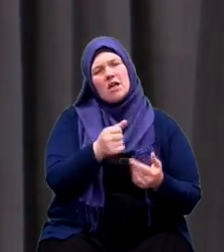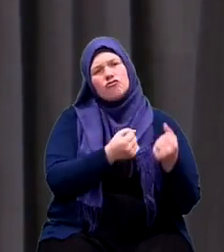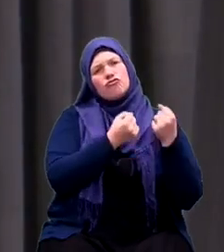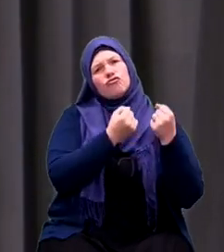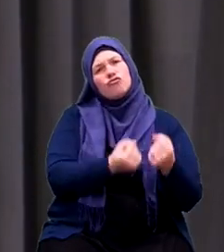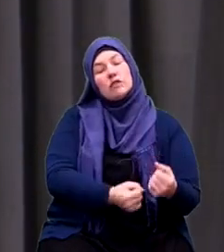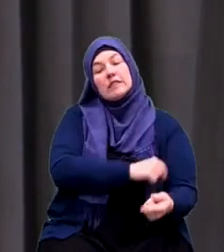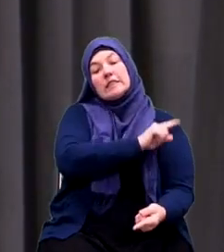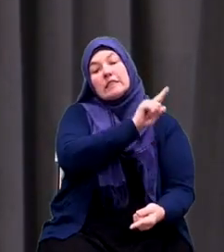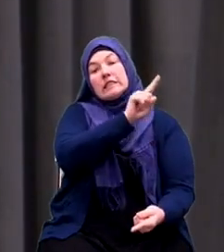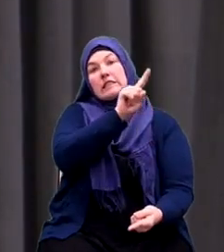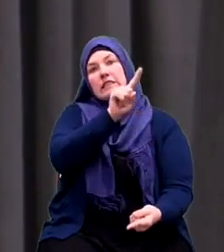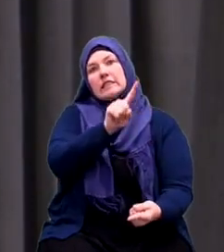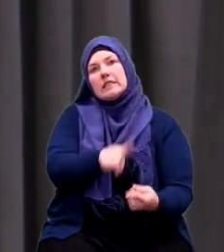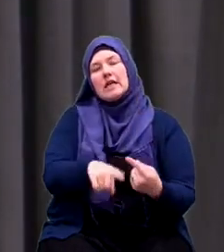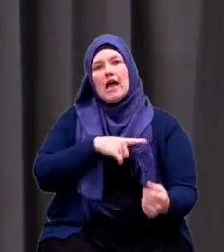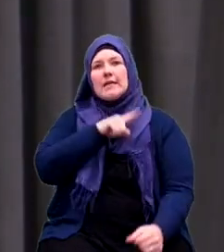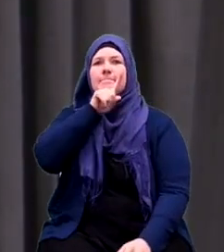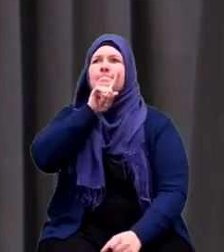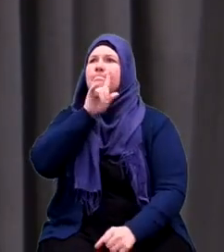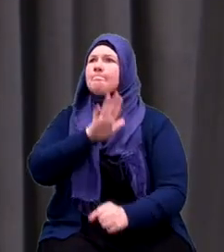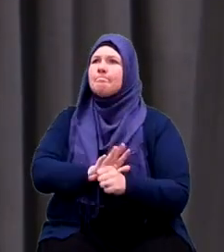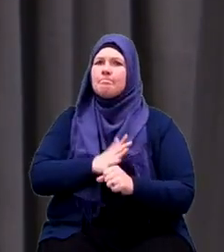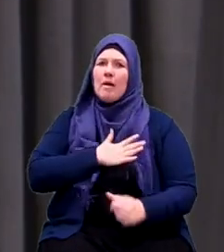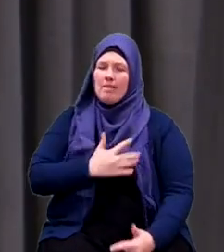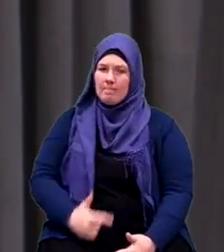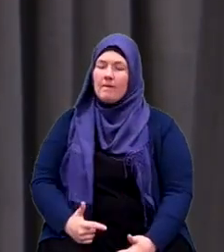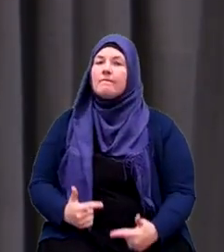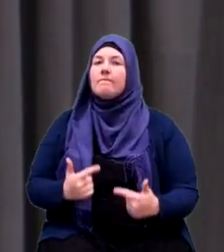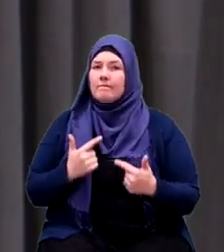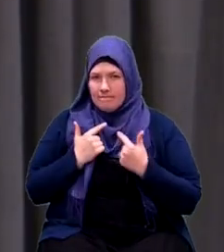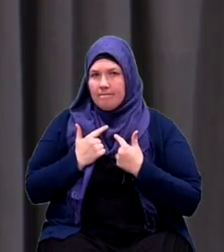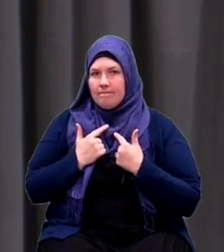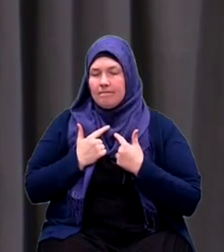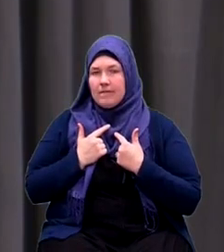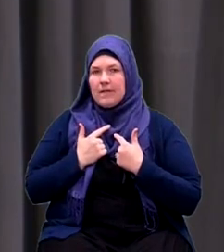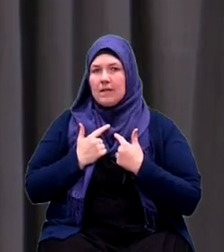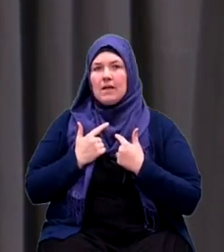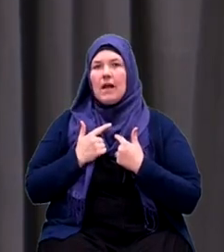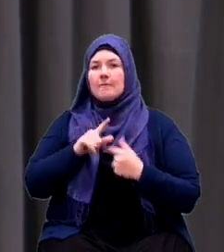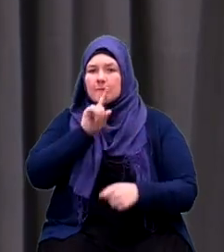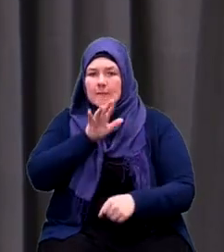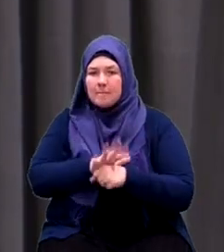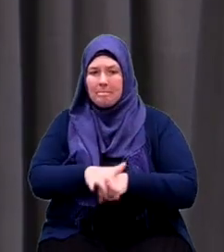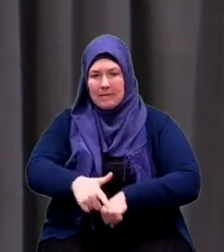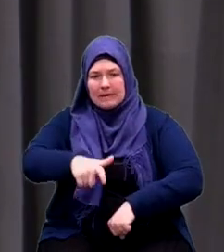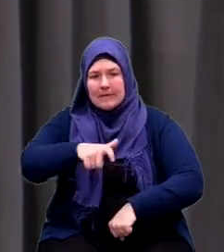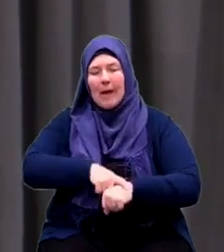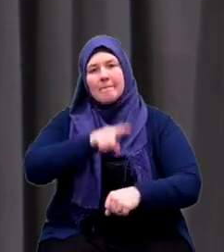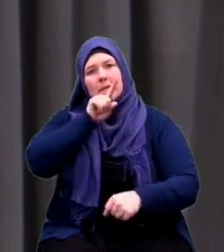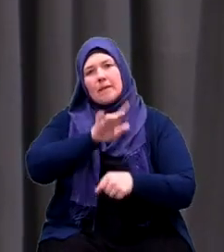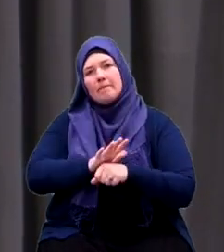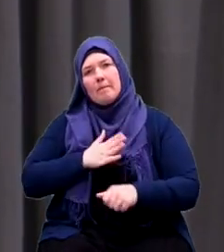strong unless you devote for your faith time and resources.